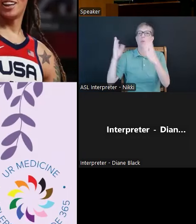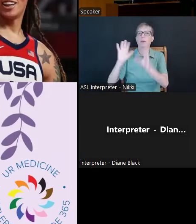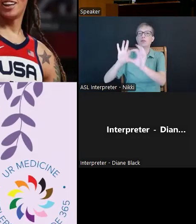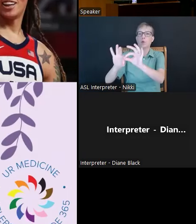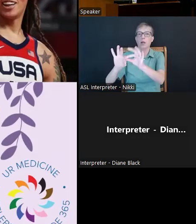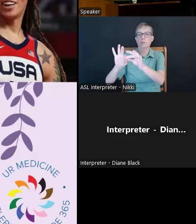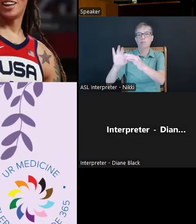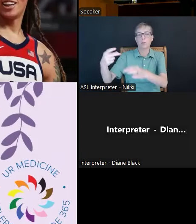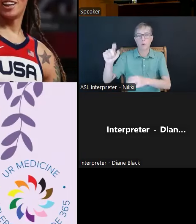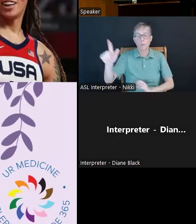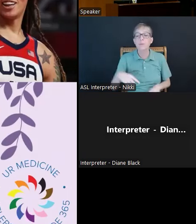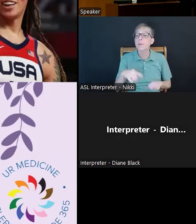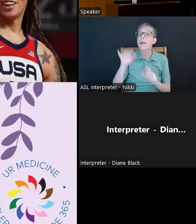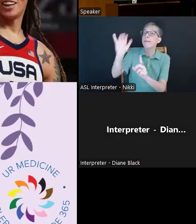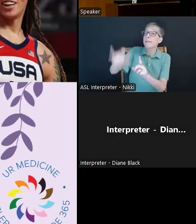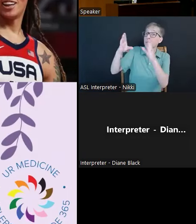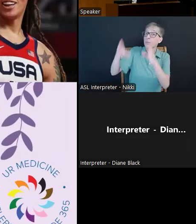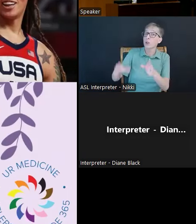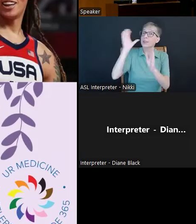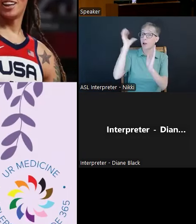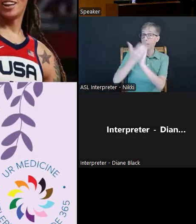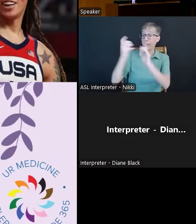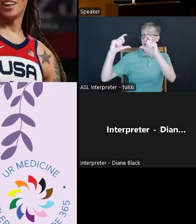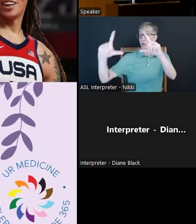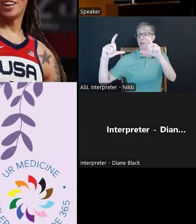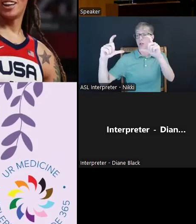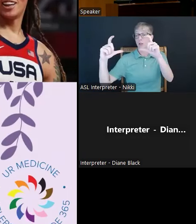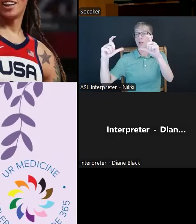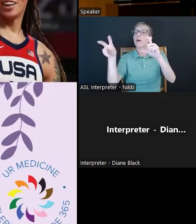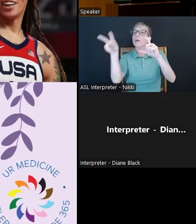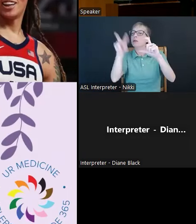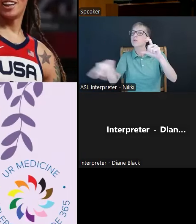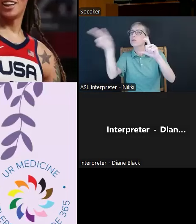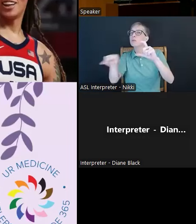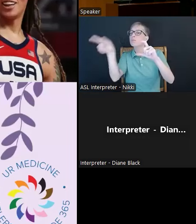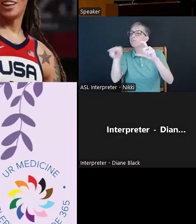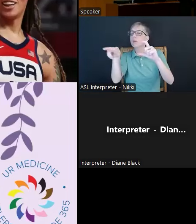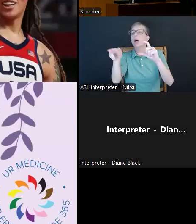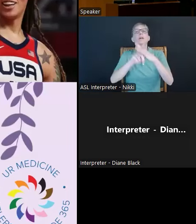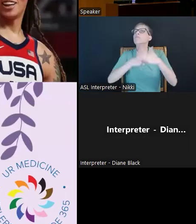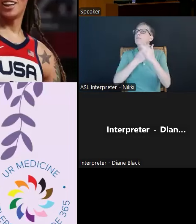take a look at this individual and just start typing in the characteristics you see.